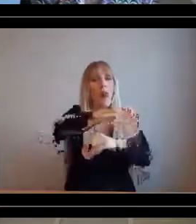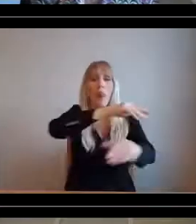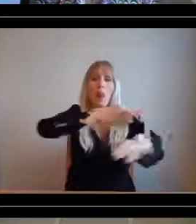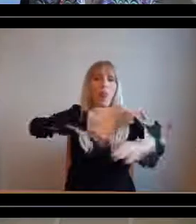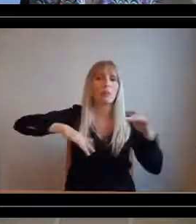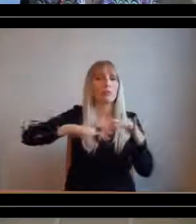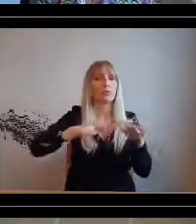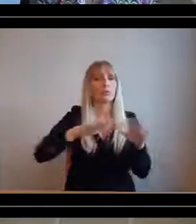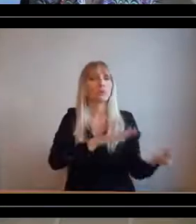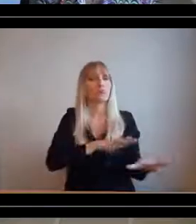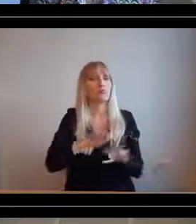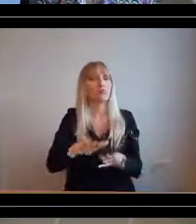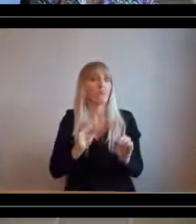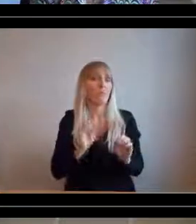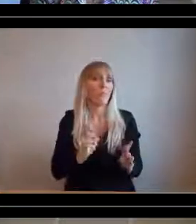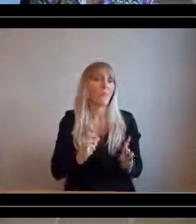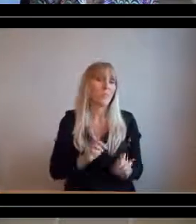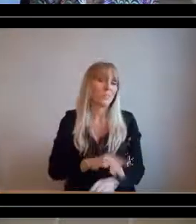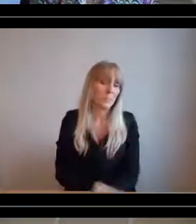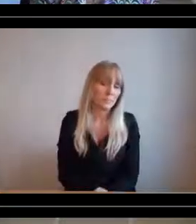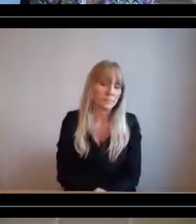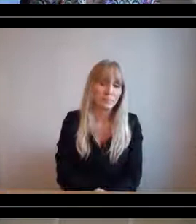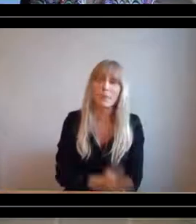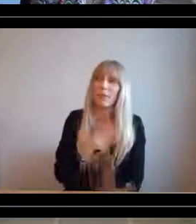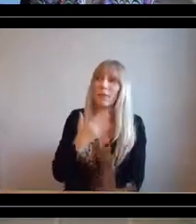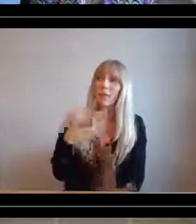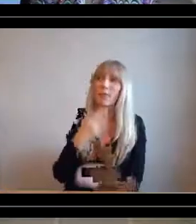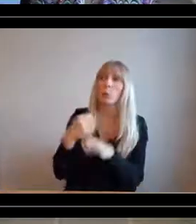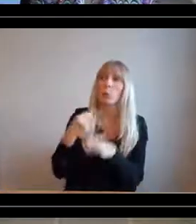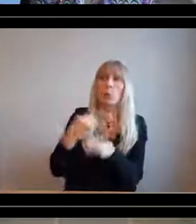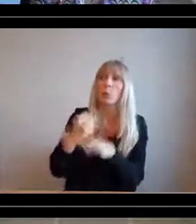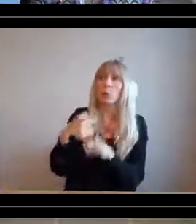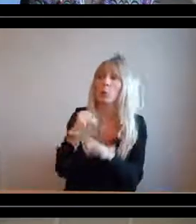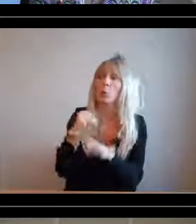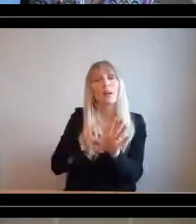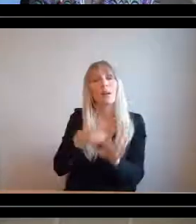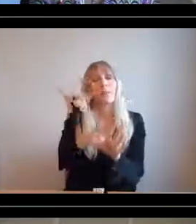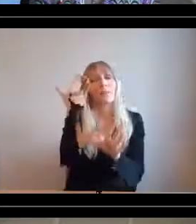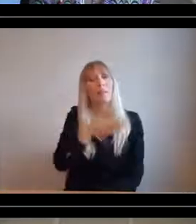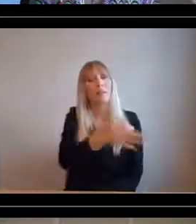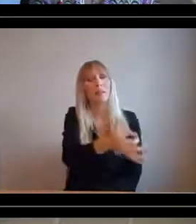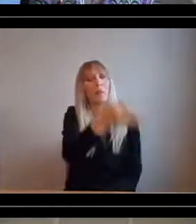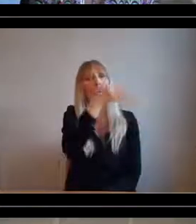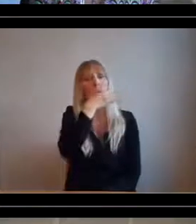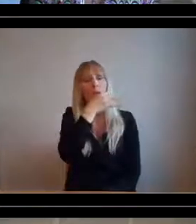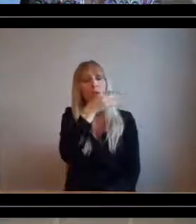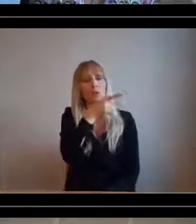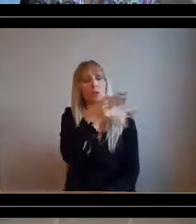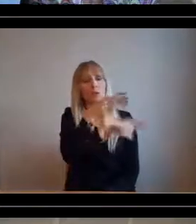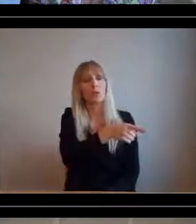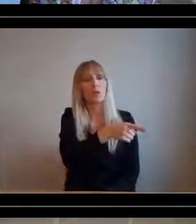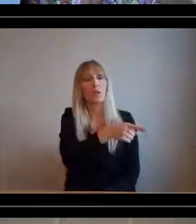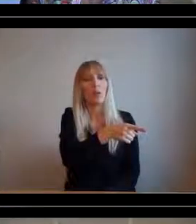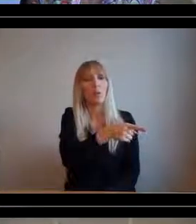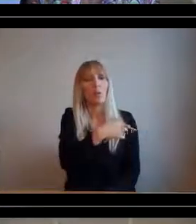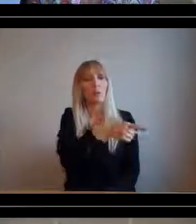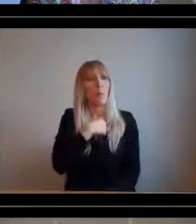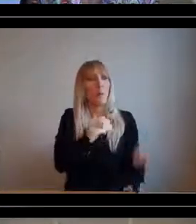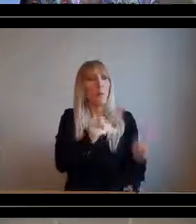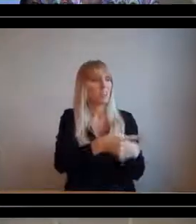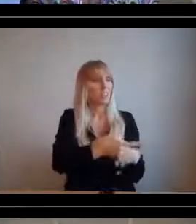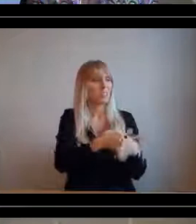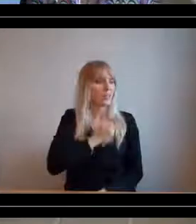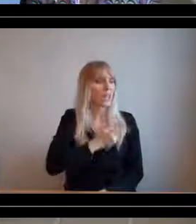will be set. Thanks for that, Gary. We've had a question come in, which I might answer actually.